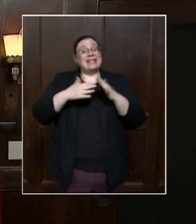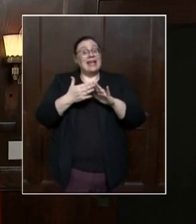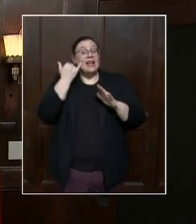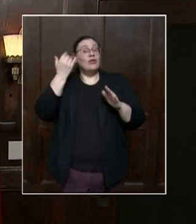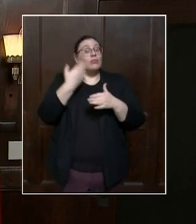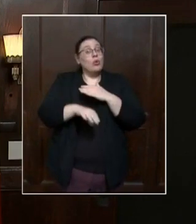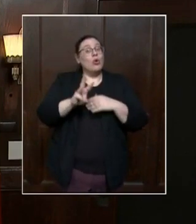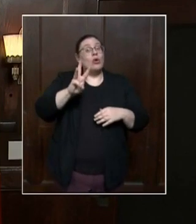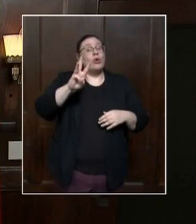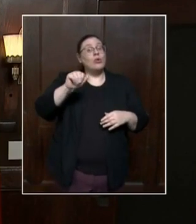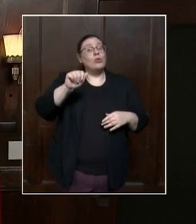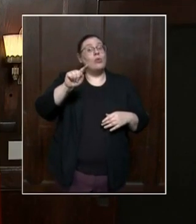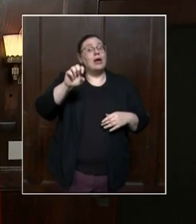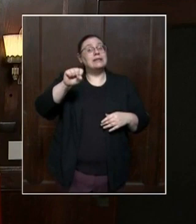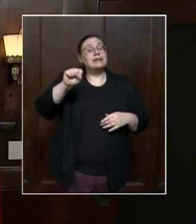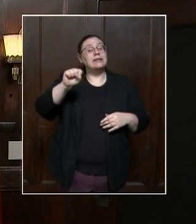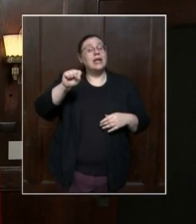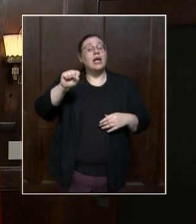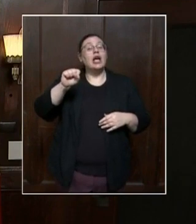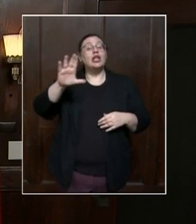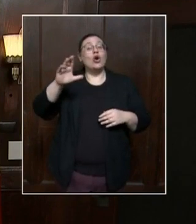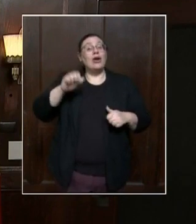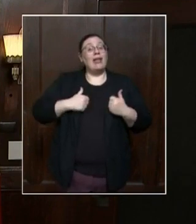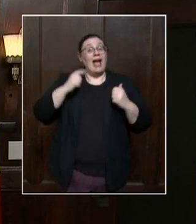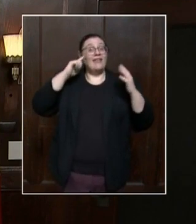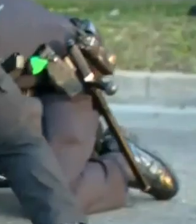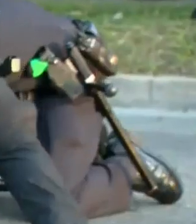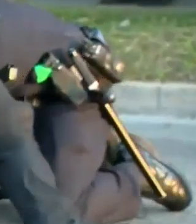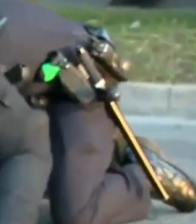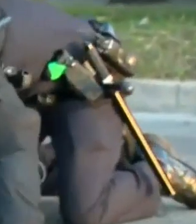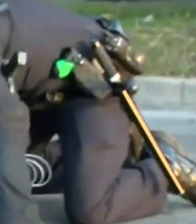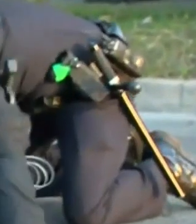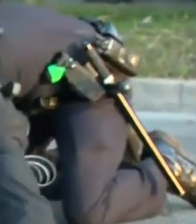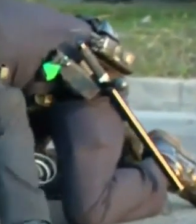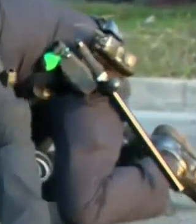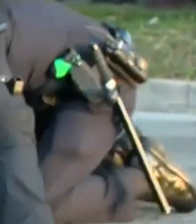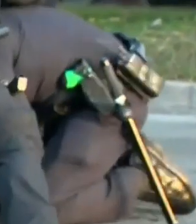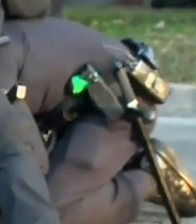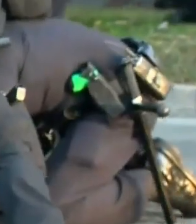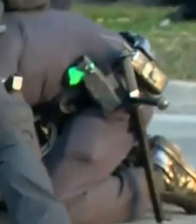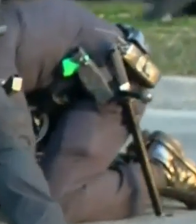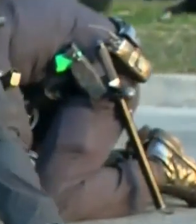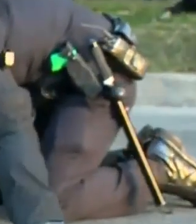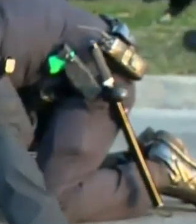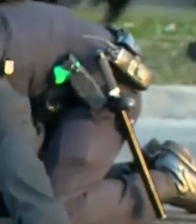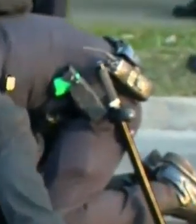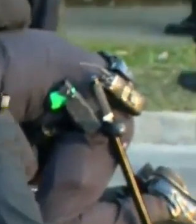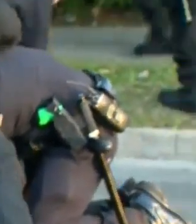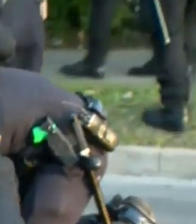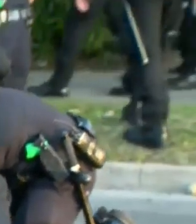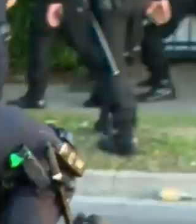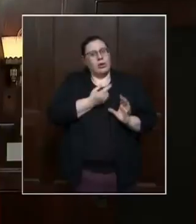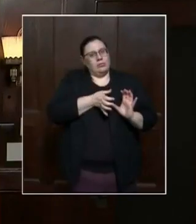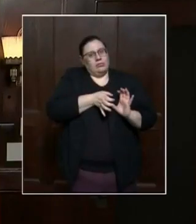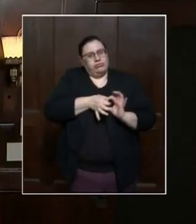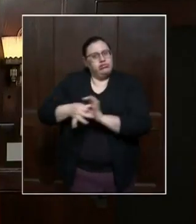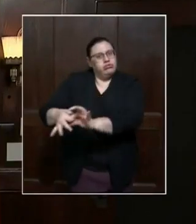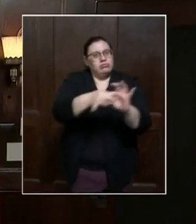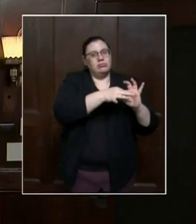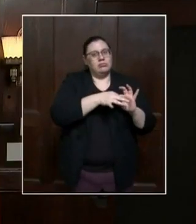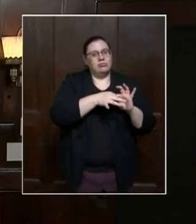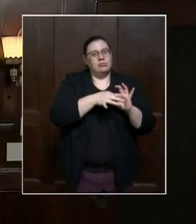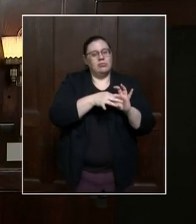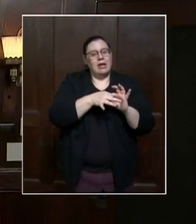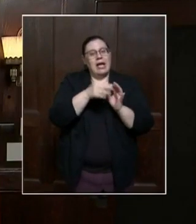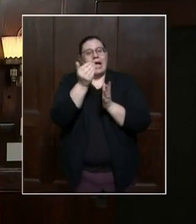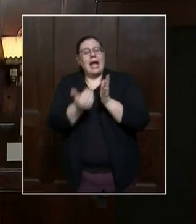Watts, you live 12 years less than if you live in Bel Air. Today, Mayor Garcetti spoke about police abuses. And I want to once